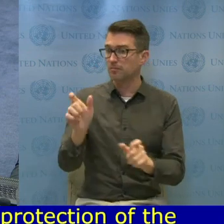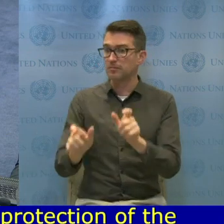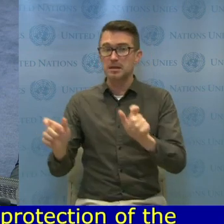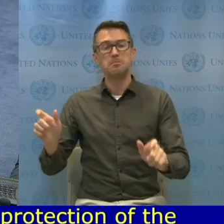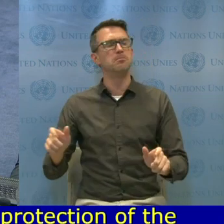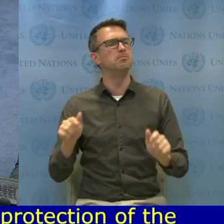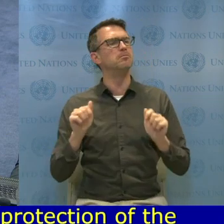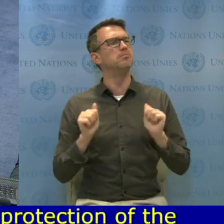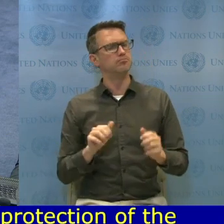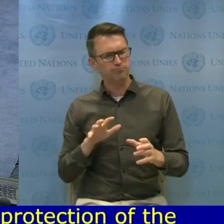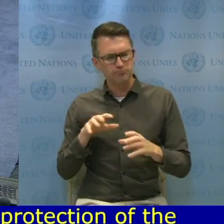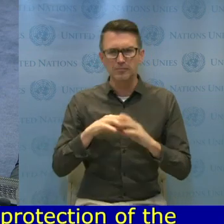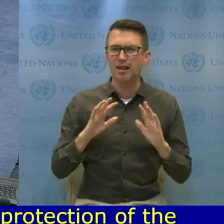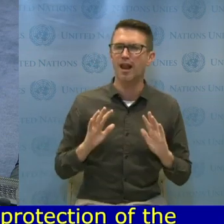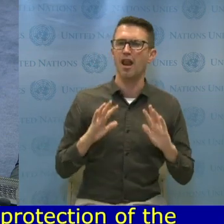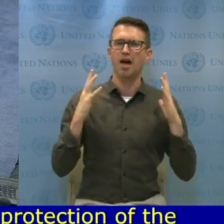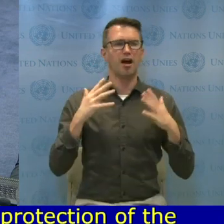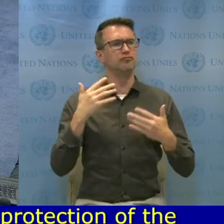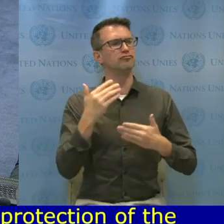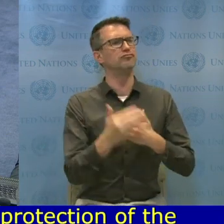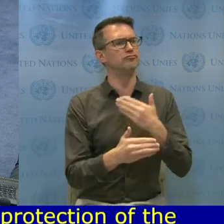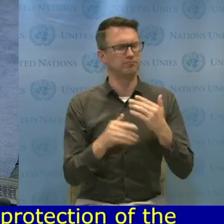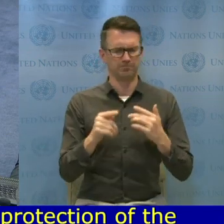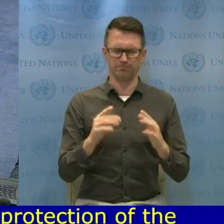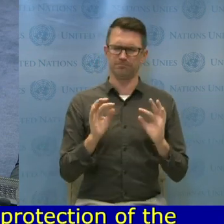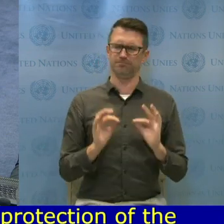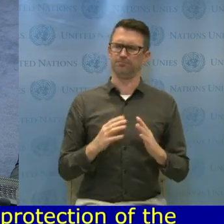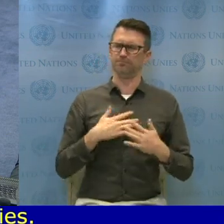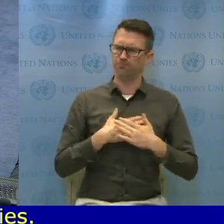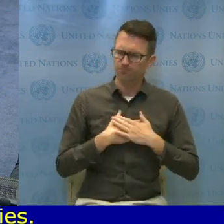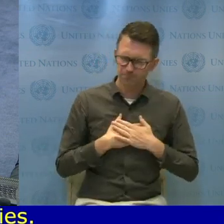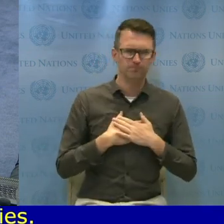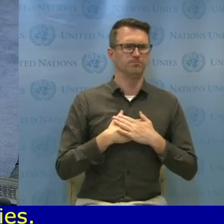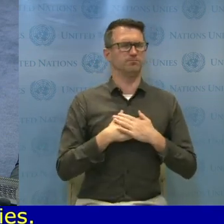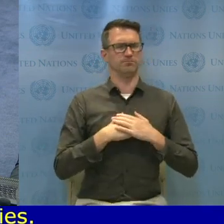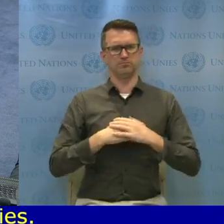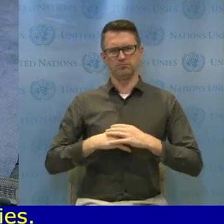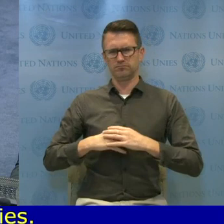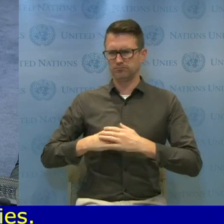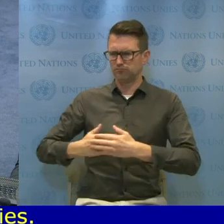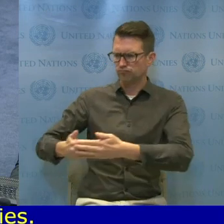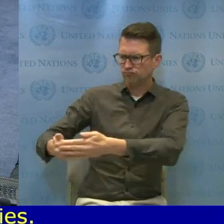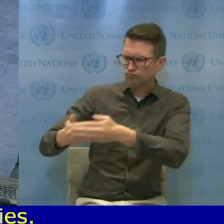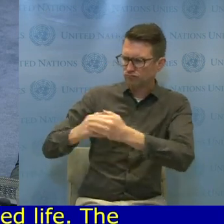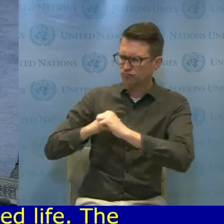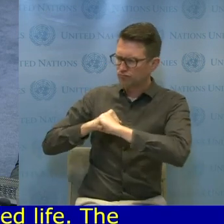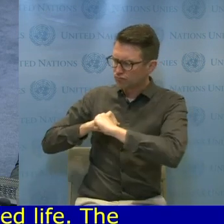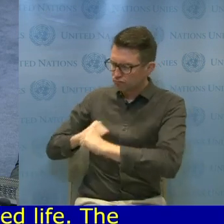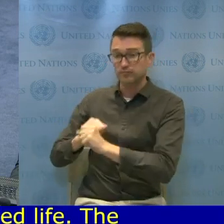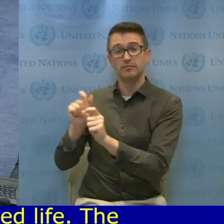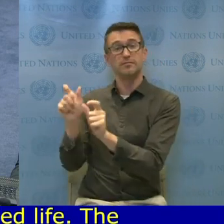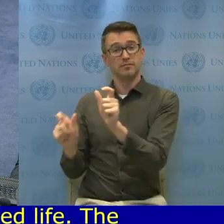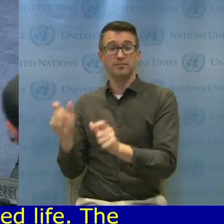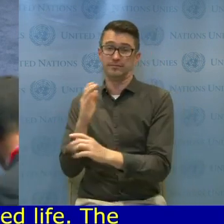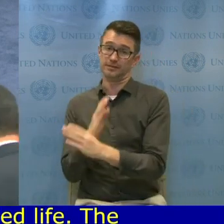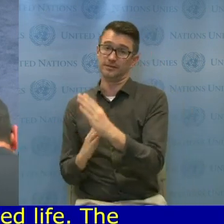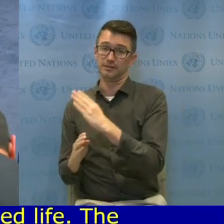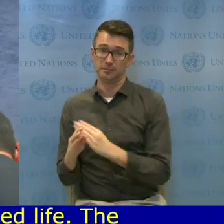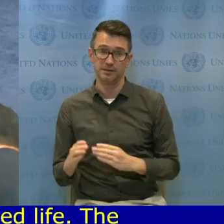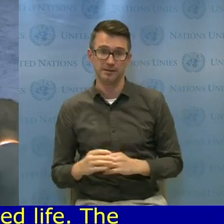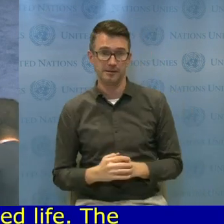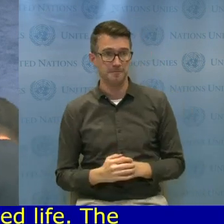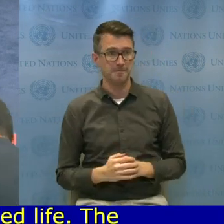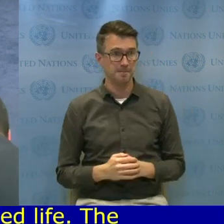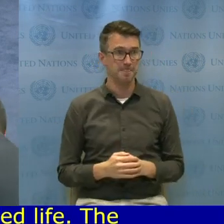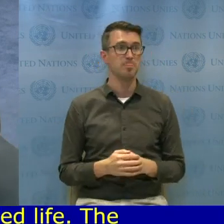great importance to the issue for protection of the right of persons with a disability. My government has reflected the issue on